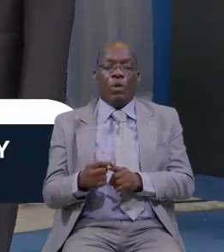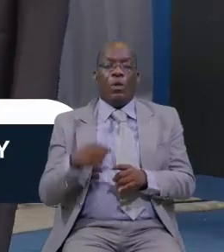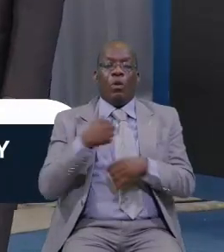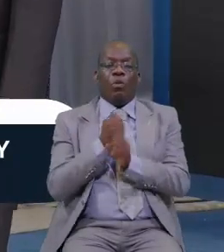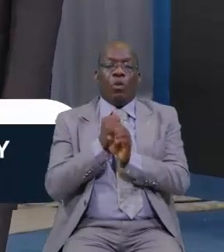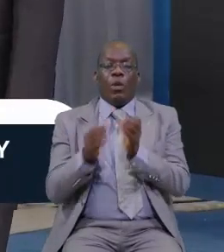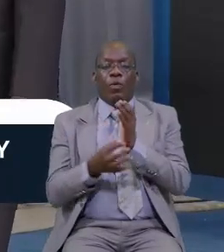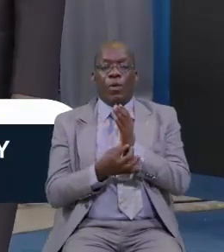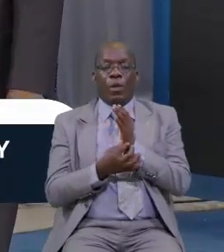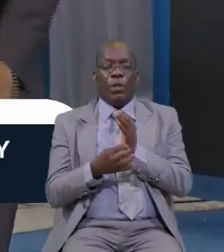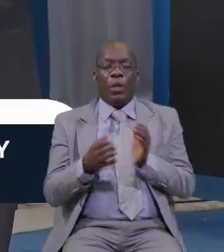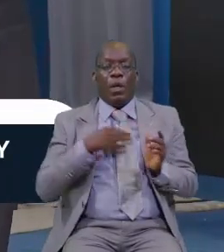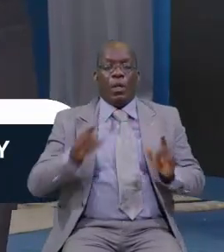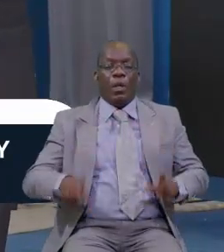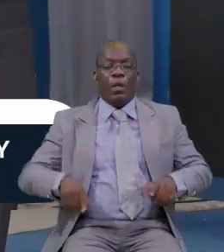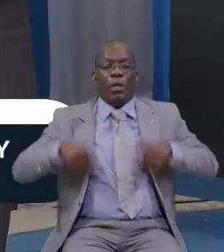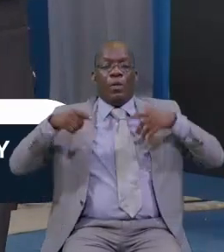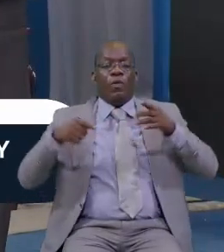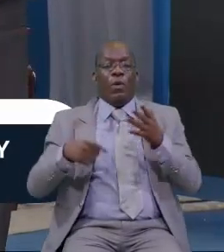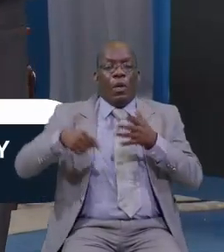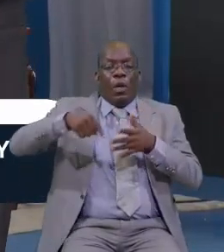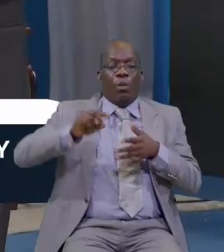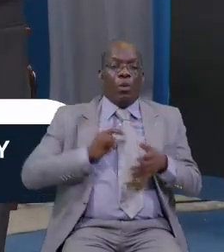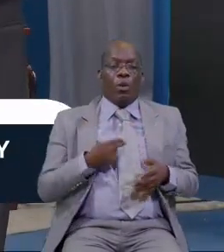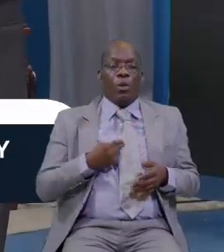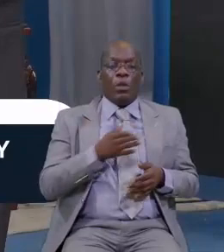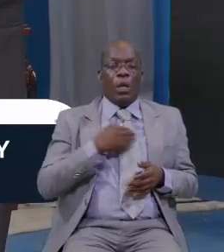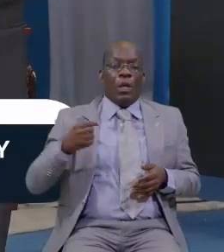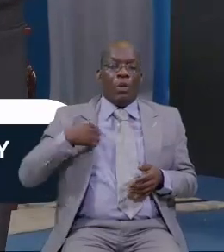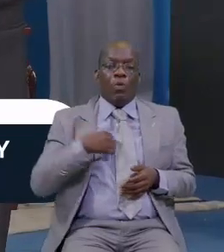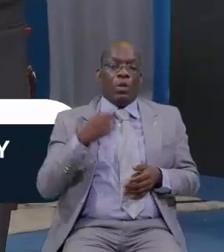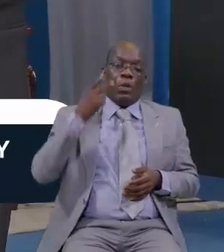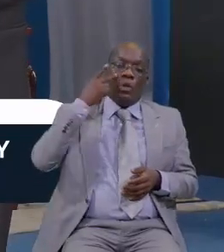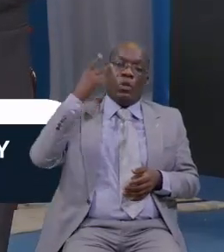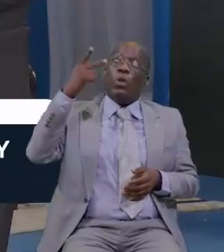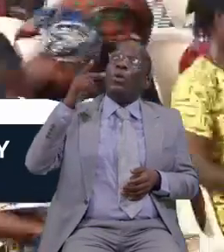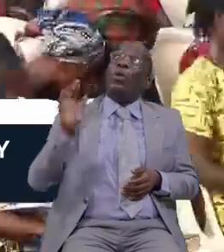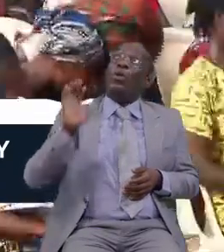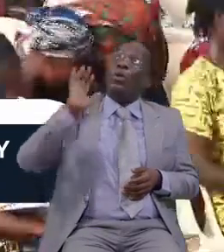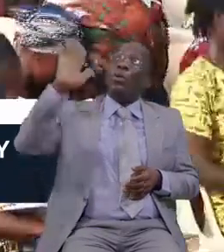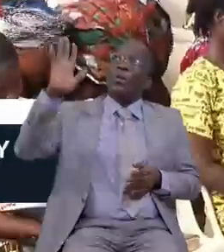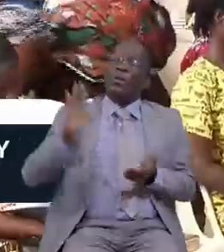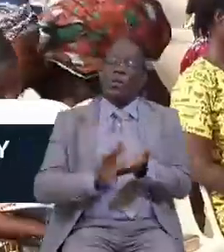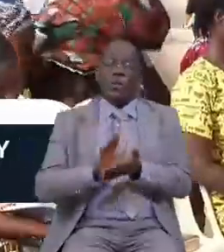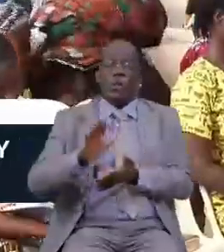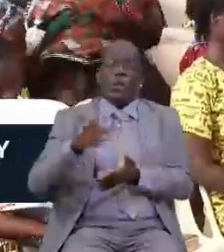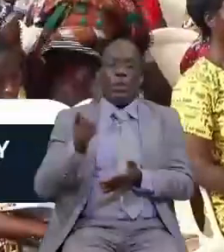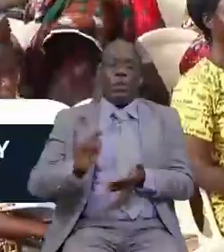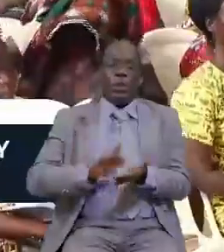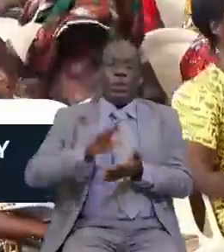among us, and we beheld his glory, the glory as of the